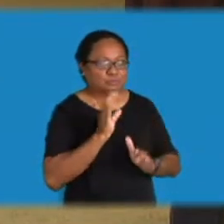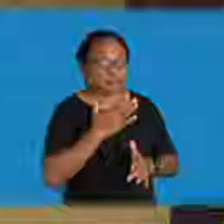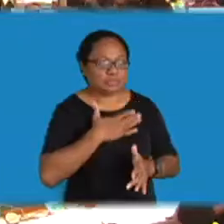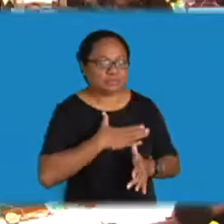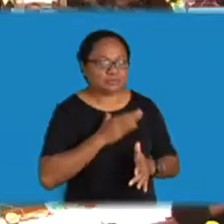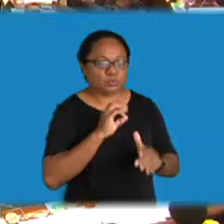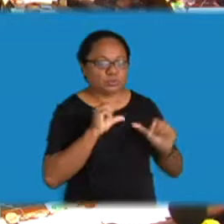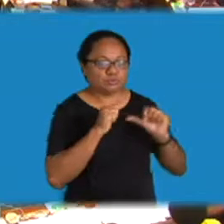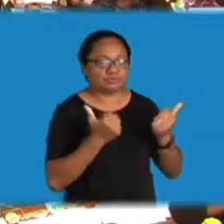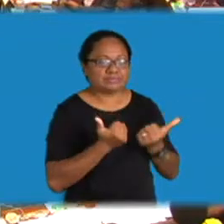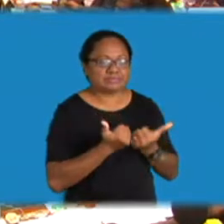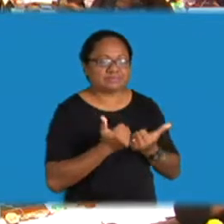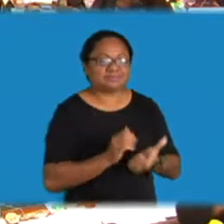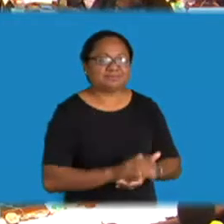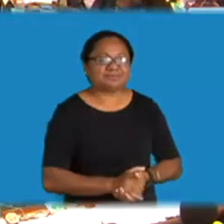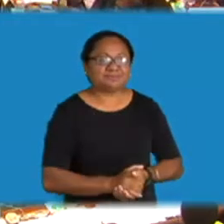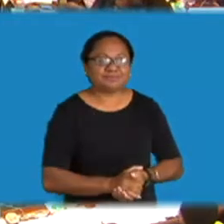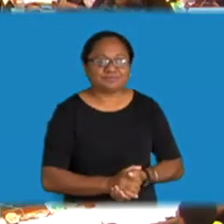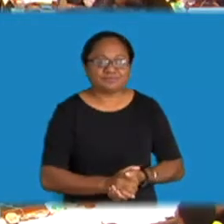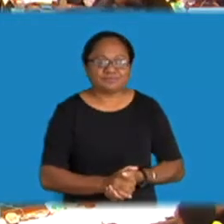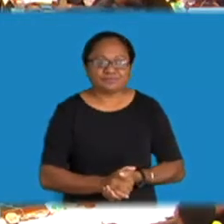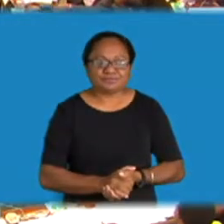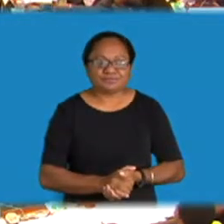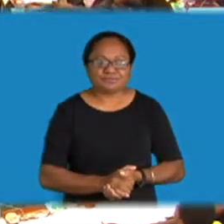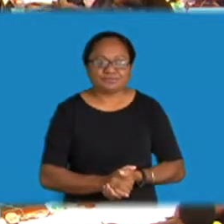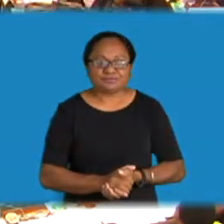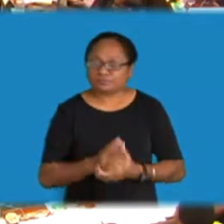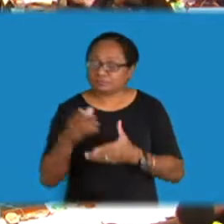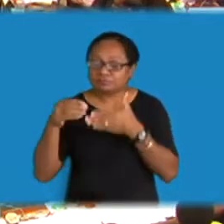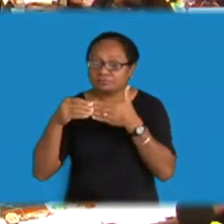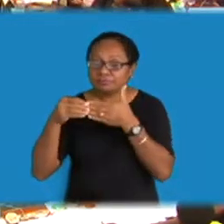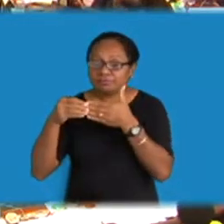Thank you, Honourable Leader of Opposition.